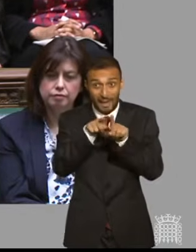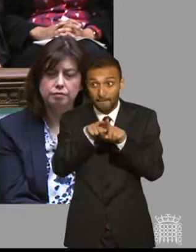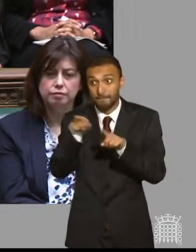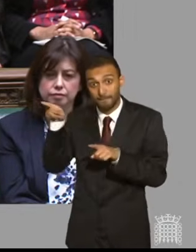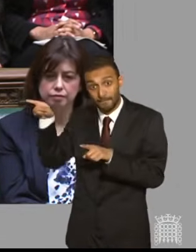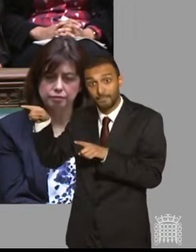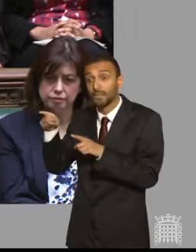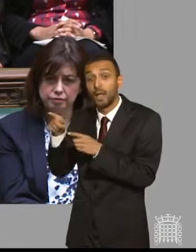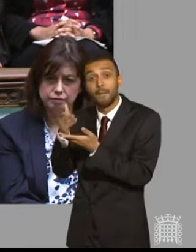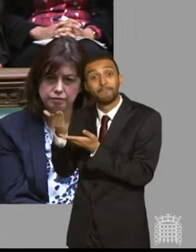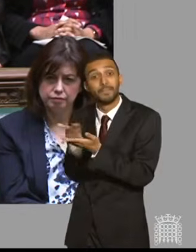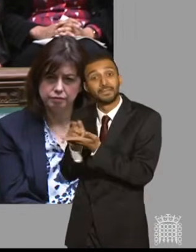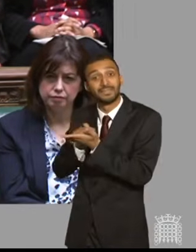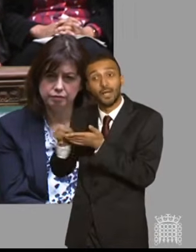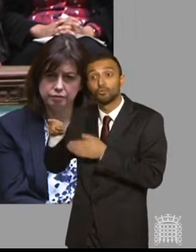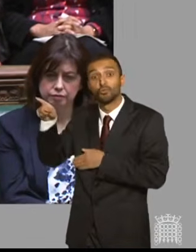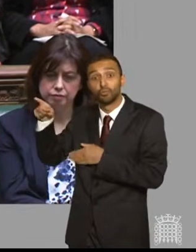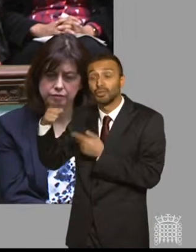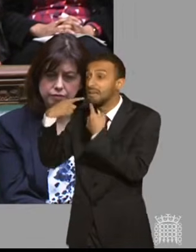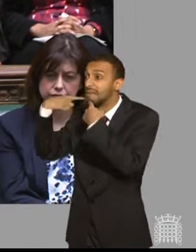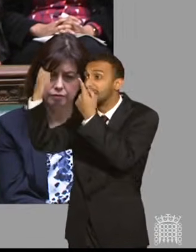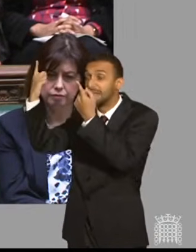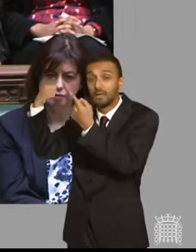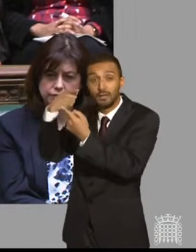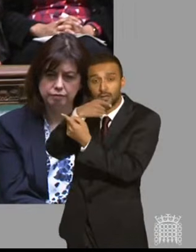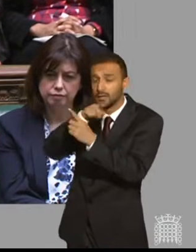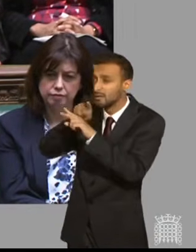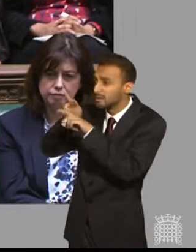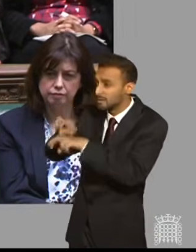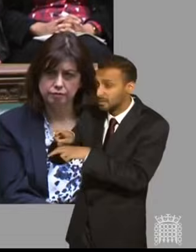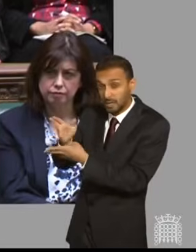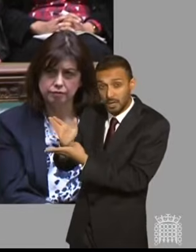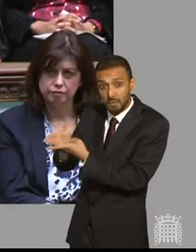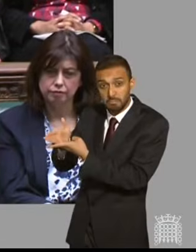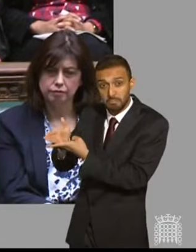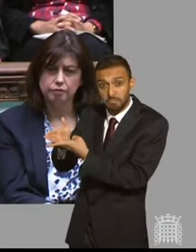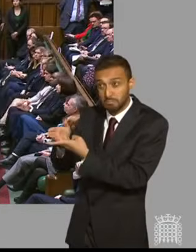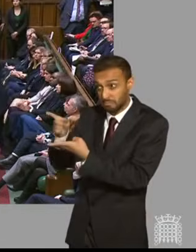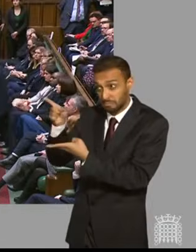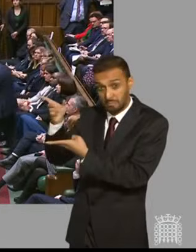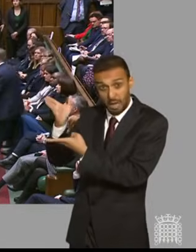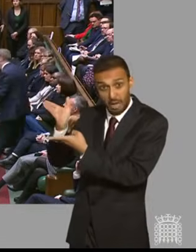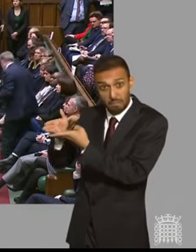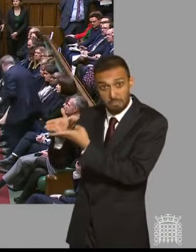those accusations seriously, she accused a whistleblower of lying?